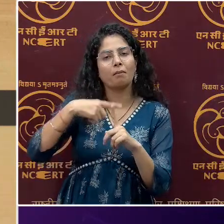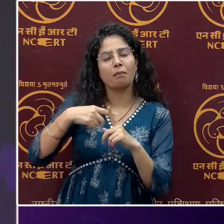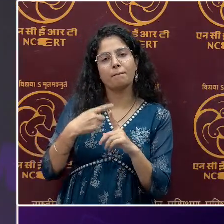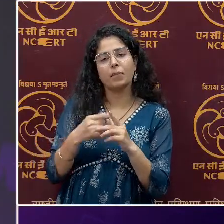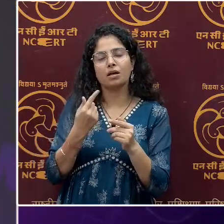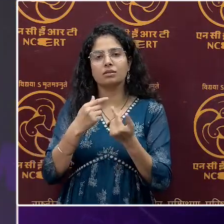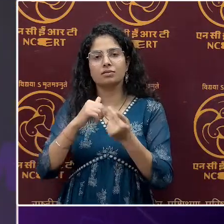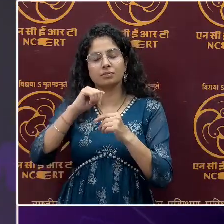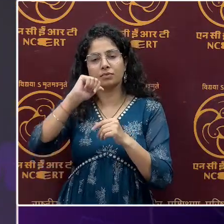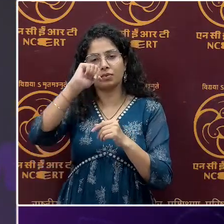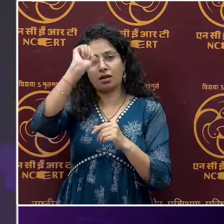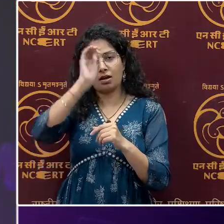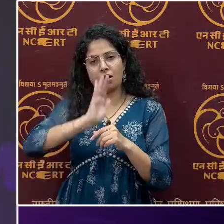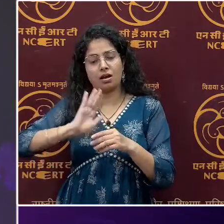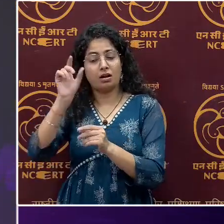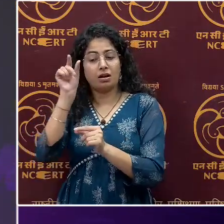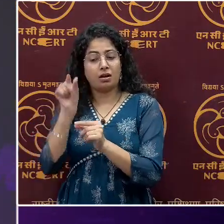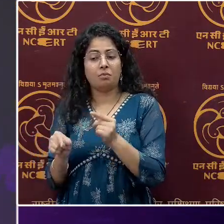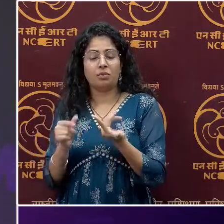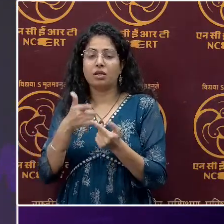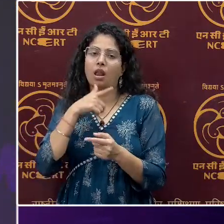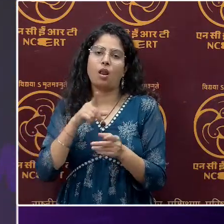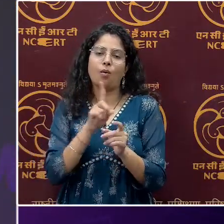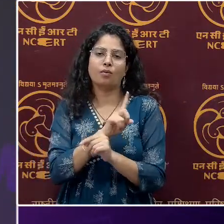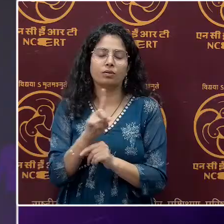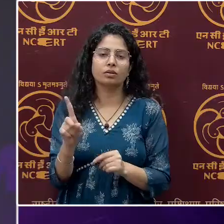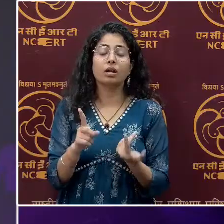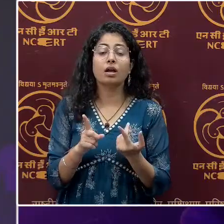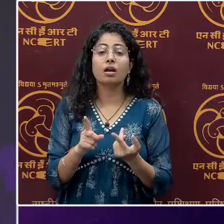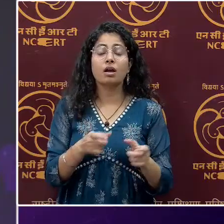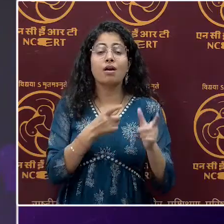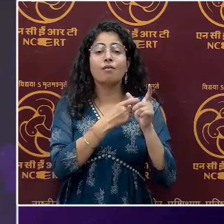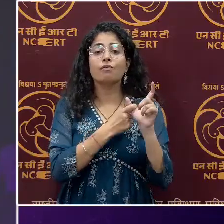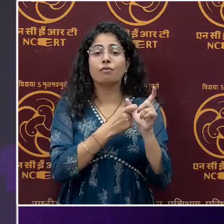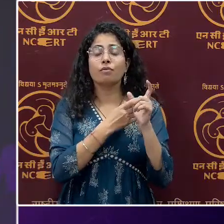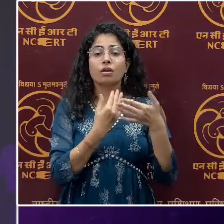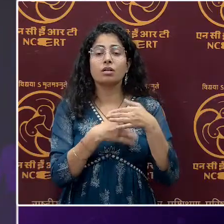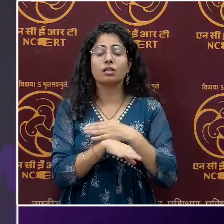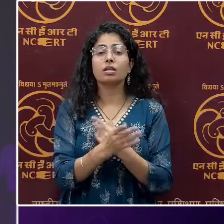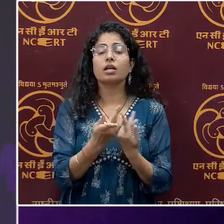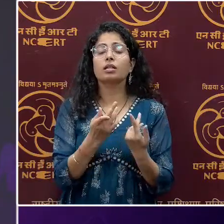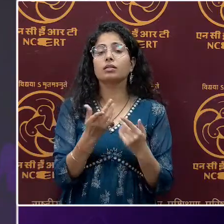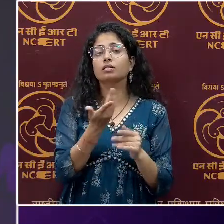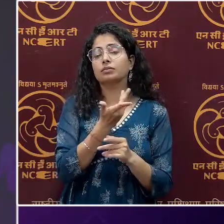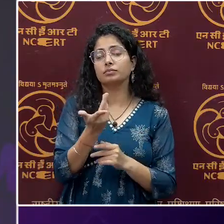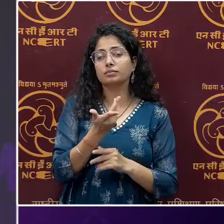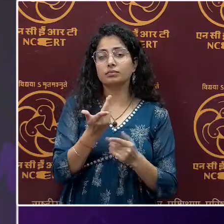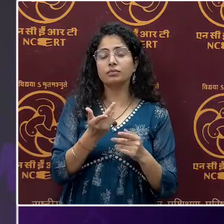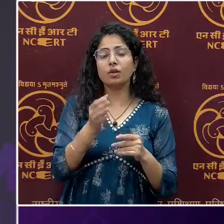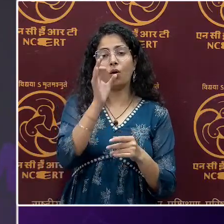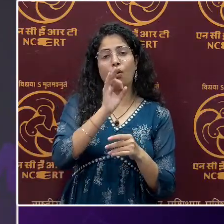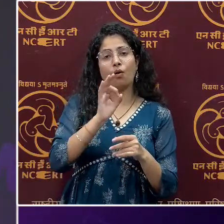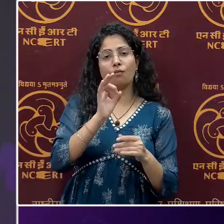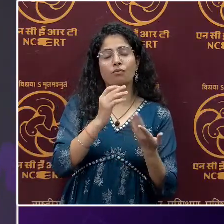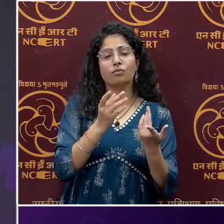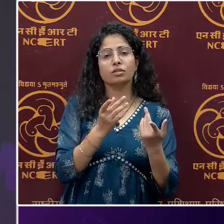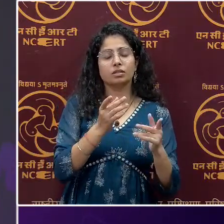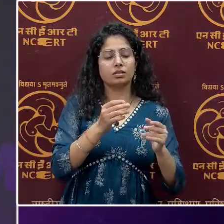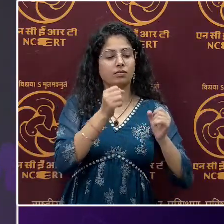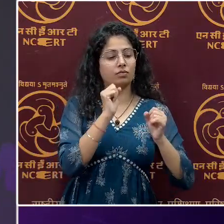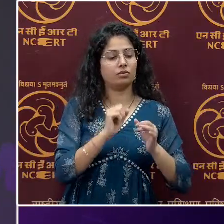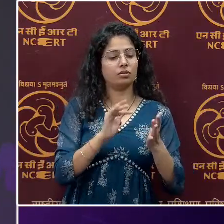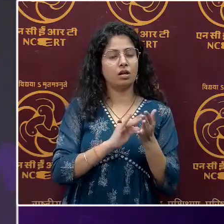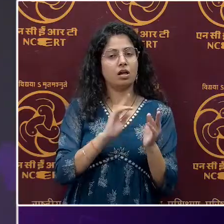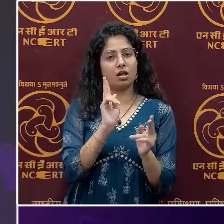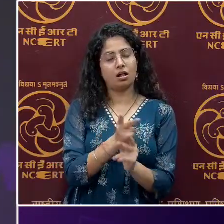and other forces, what was the rule? Officers sit in some other lobby, and the people who are